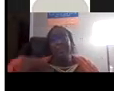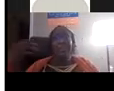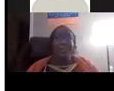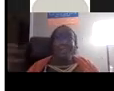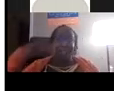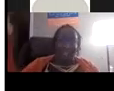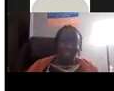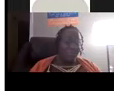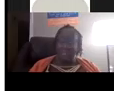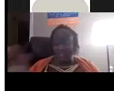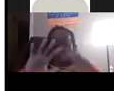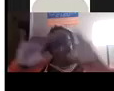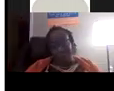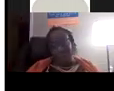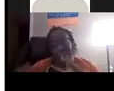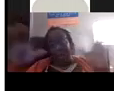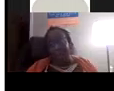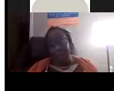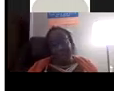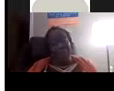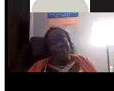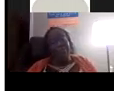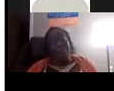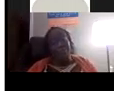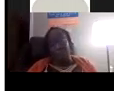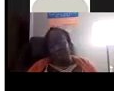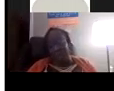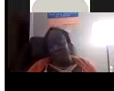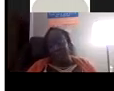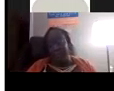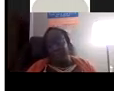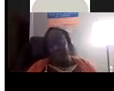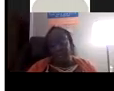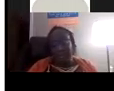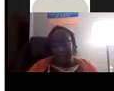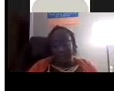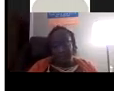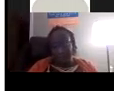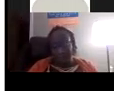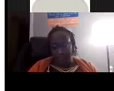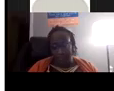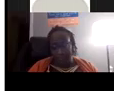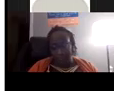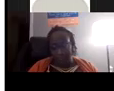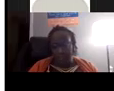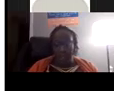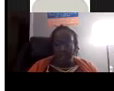have that. So it's just the whole web of stuff to work through.